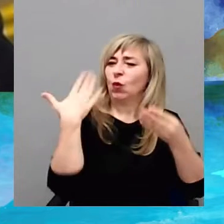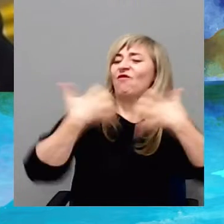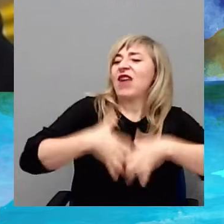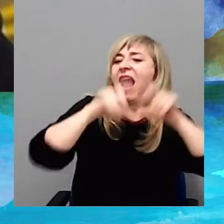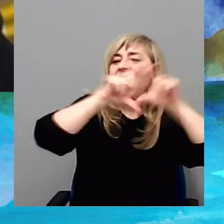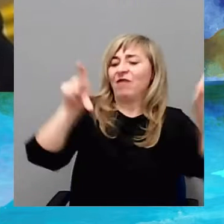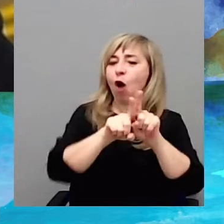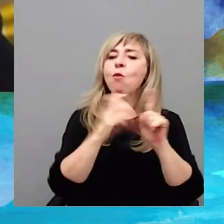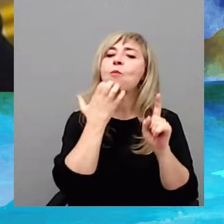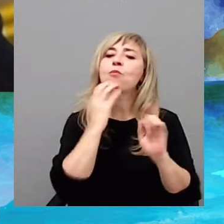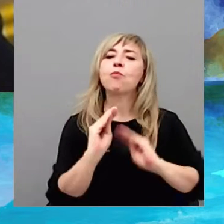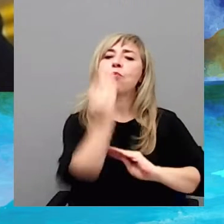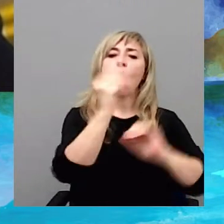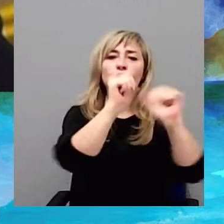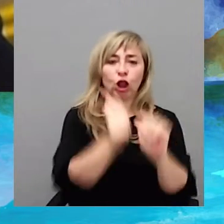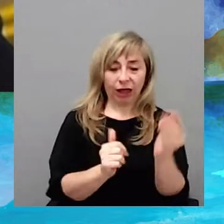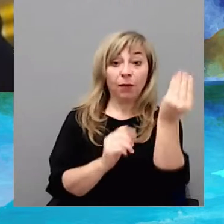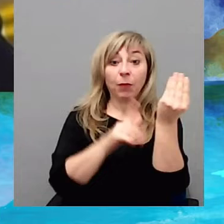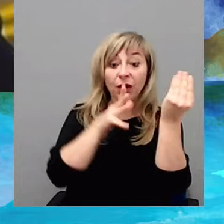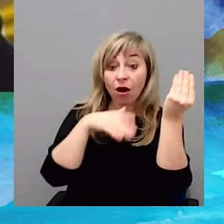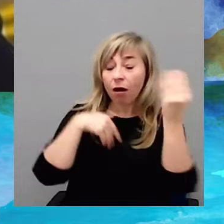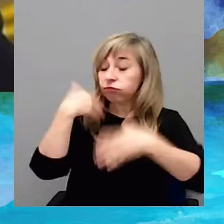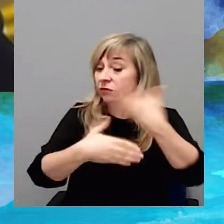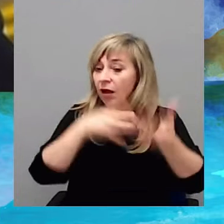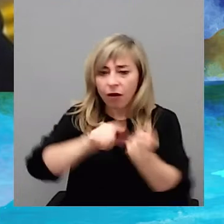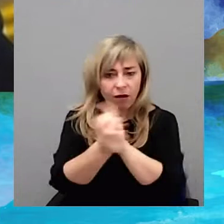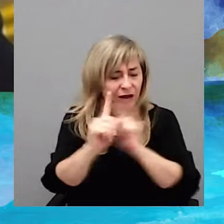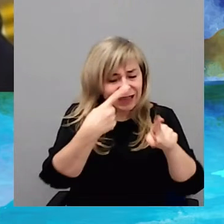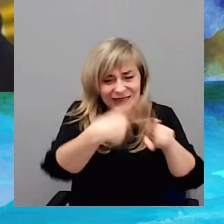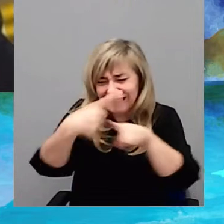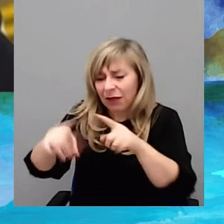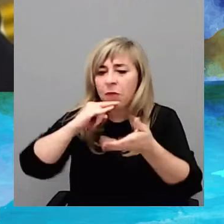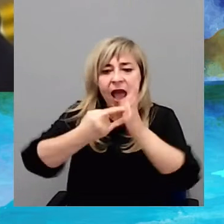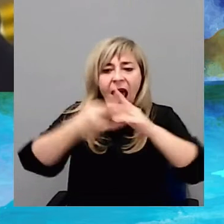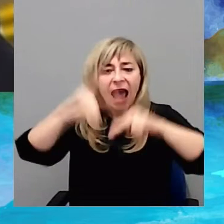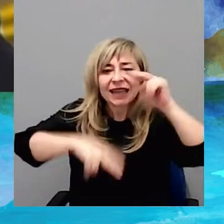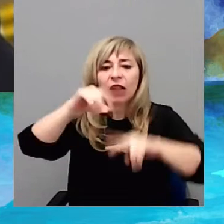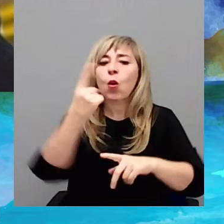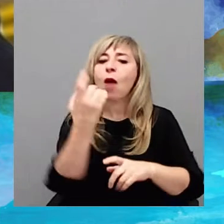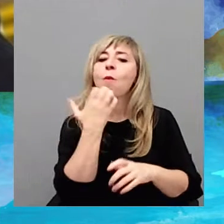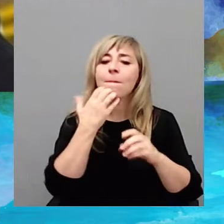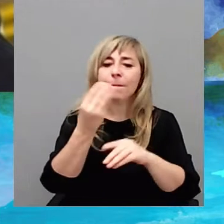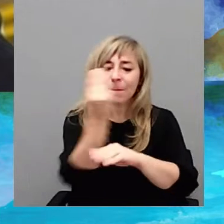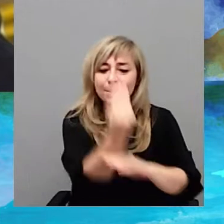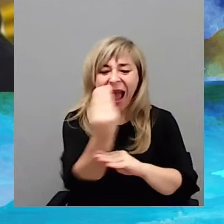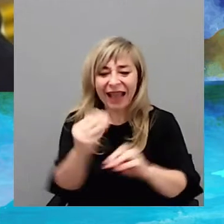more fields, ranging from architecture, for modeling,